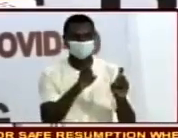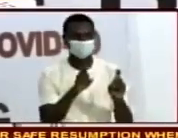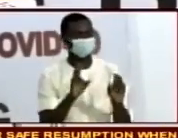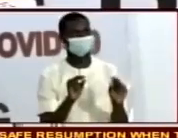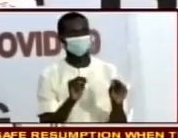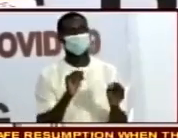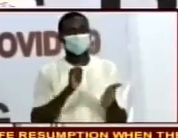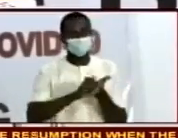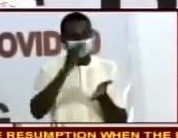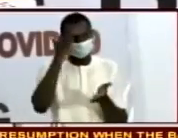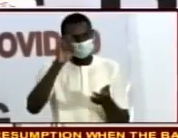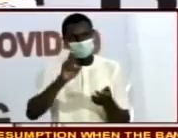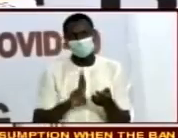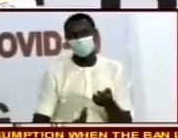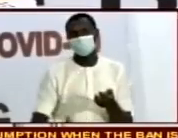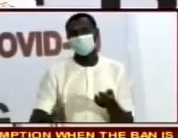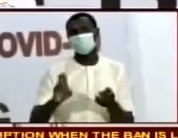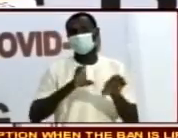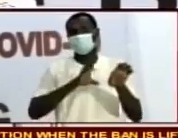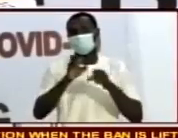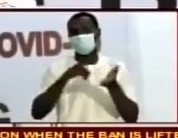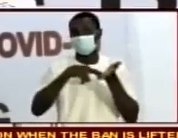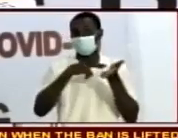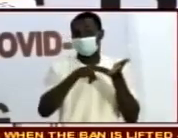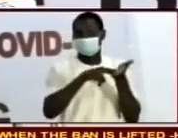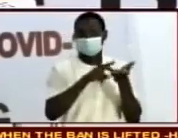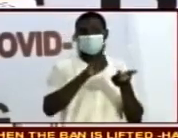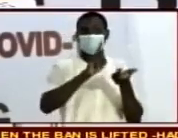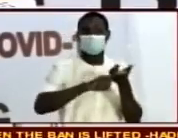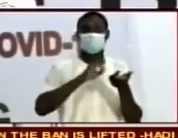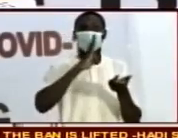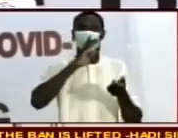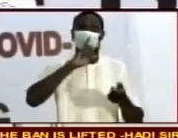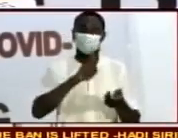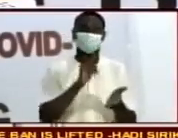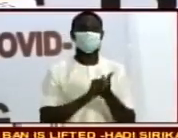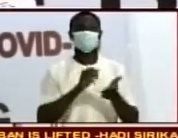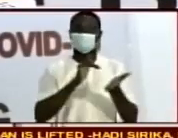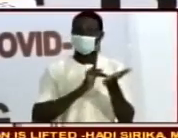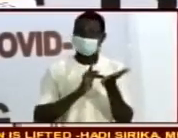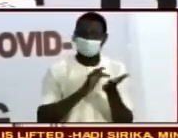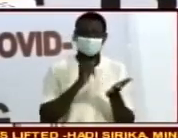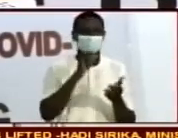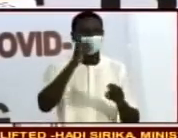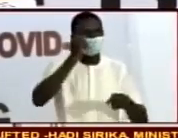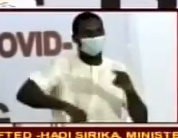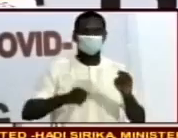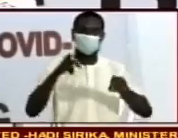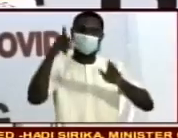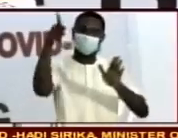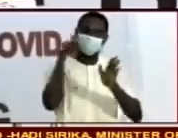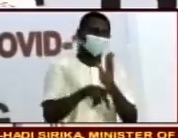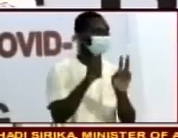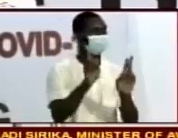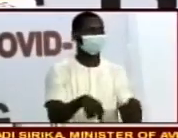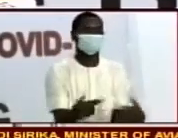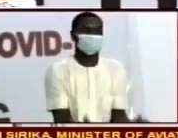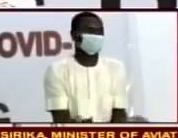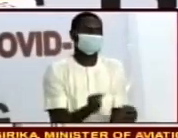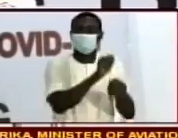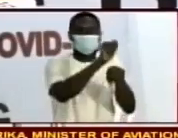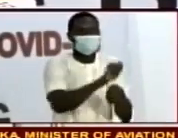research cycle to be sure that, number one, this medicine is not toxic, because they are traditional medicine. Any kind of medicine